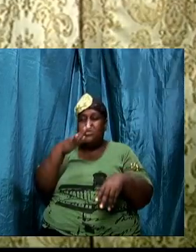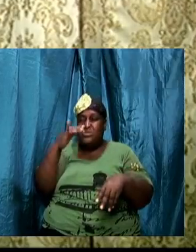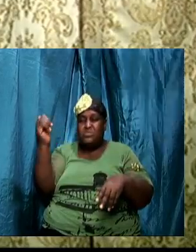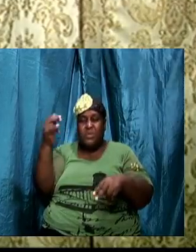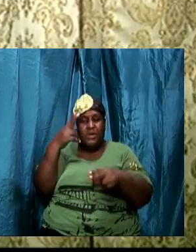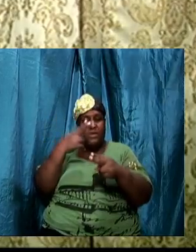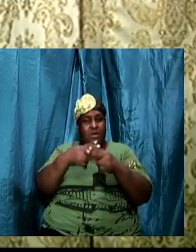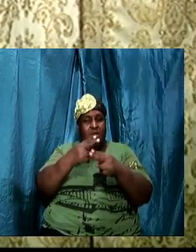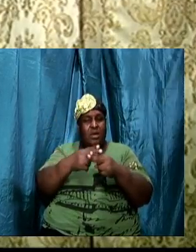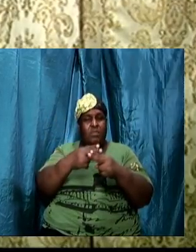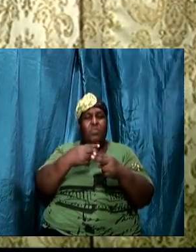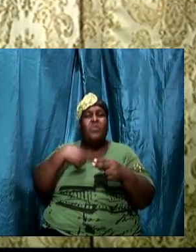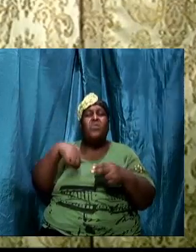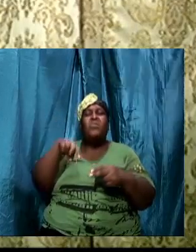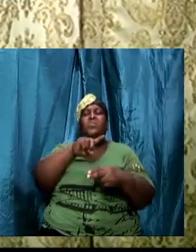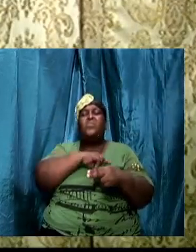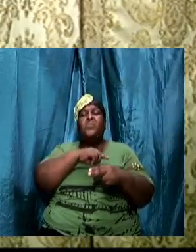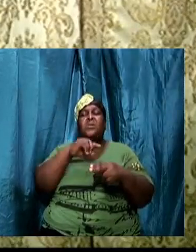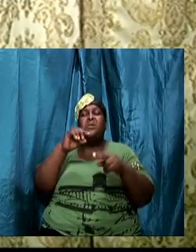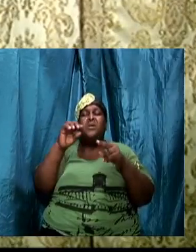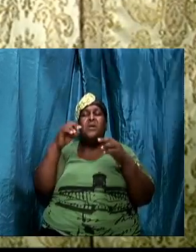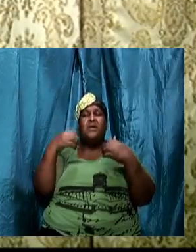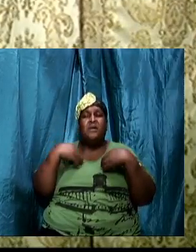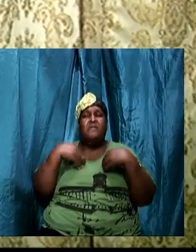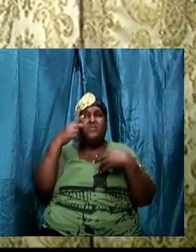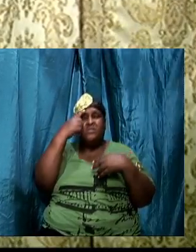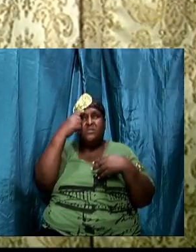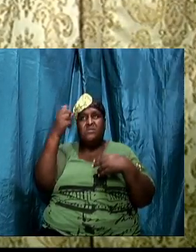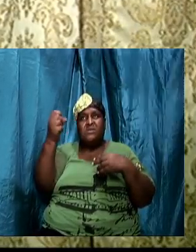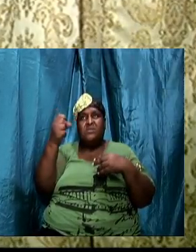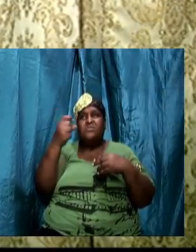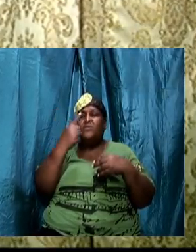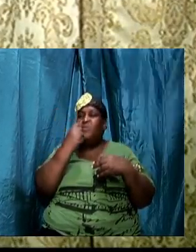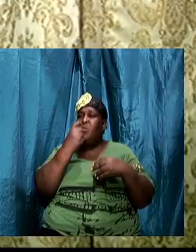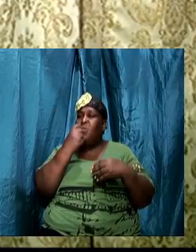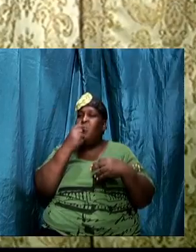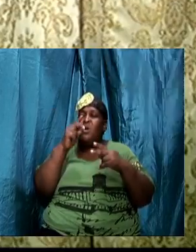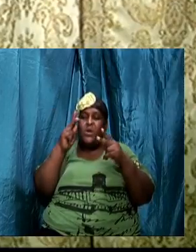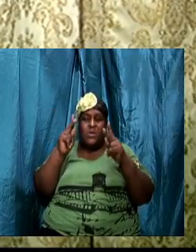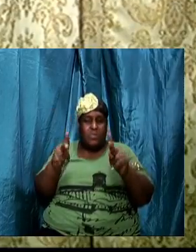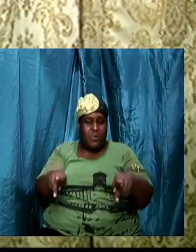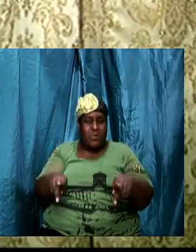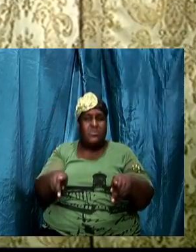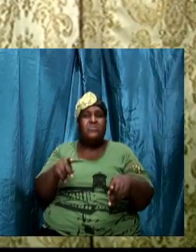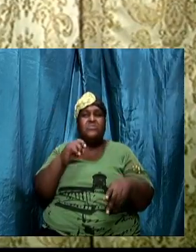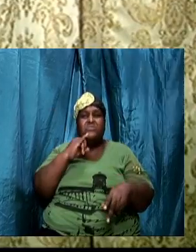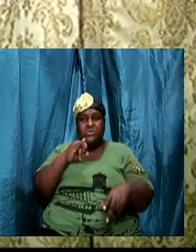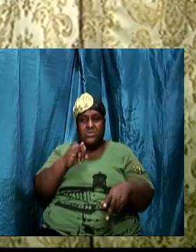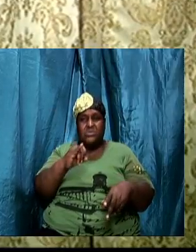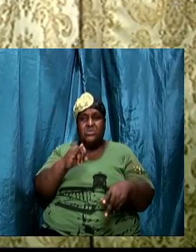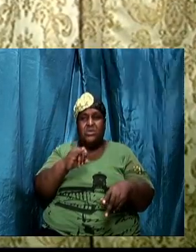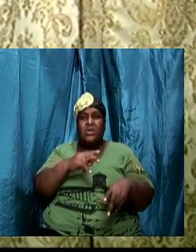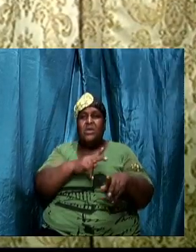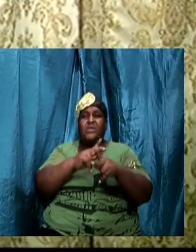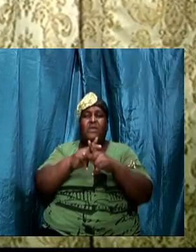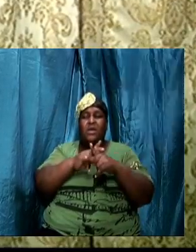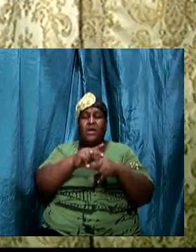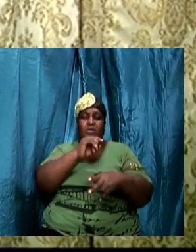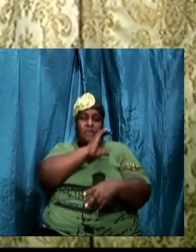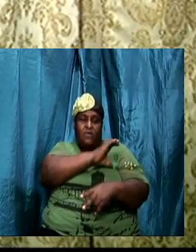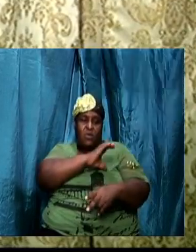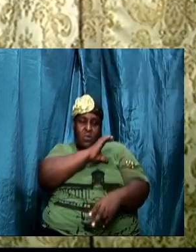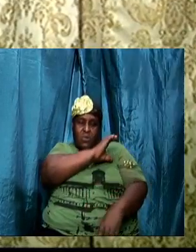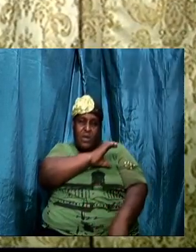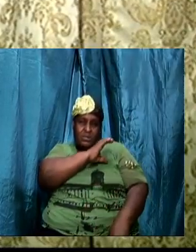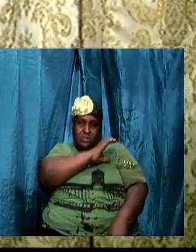we can have a sense of who the particular person is, the kind of character